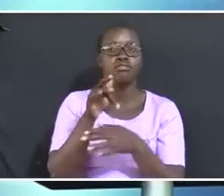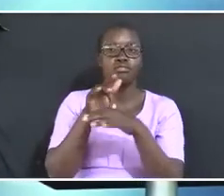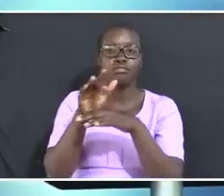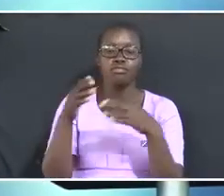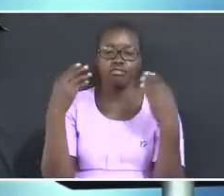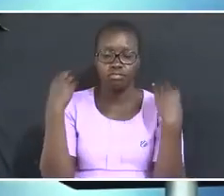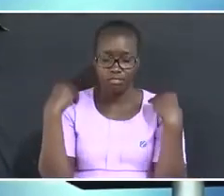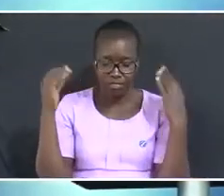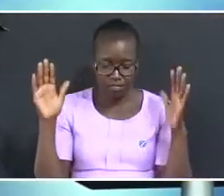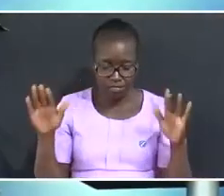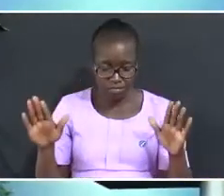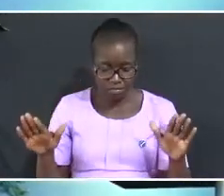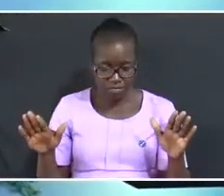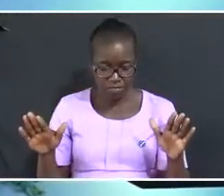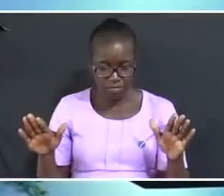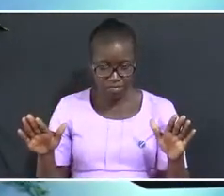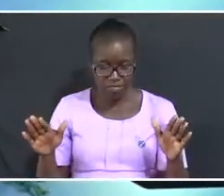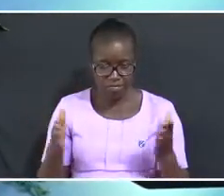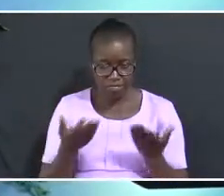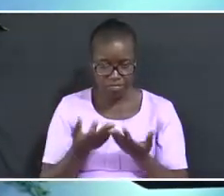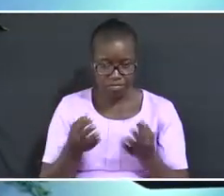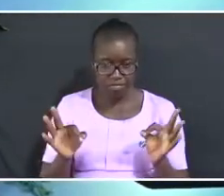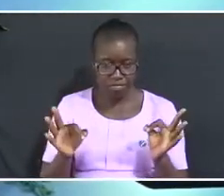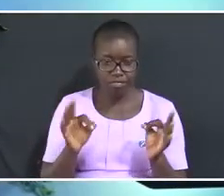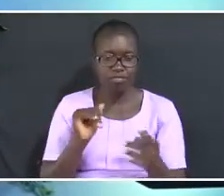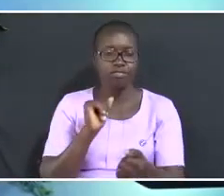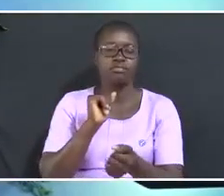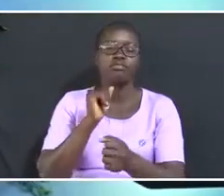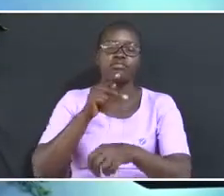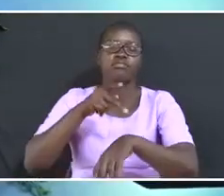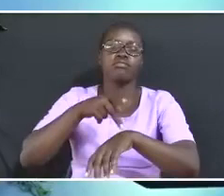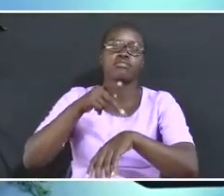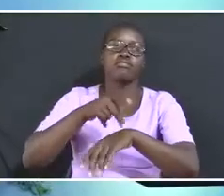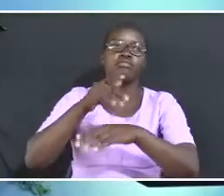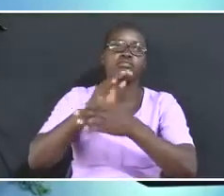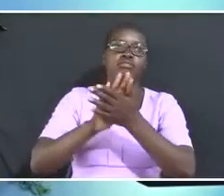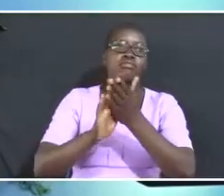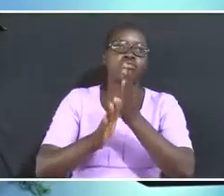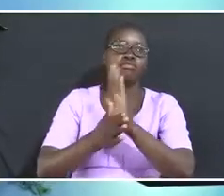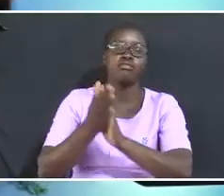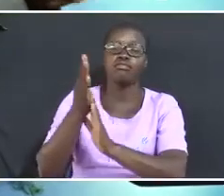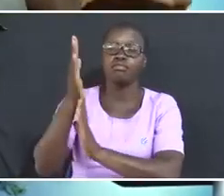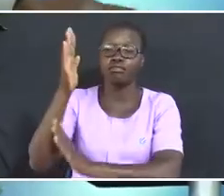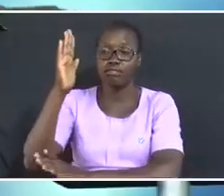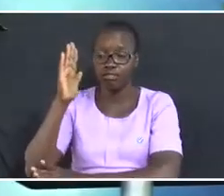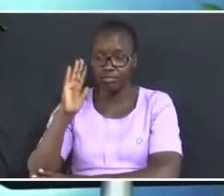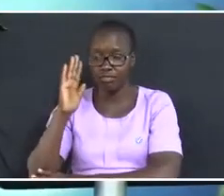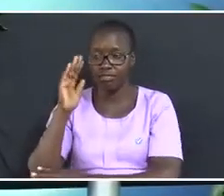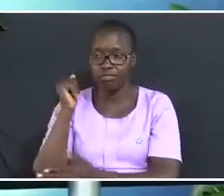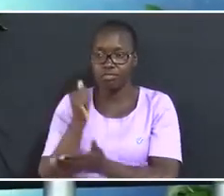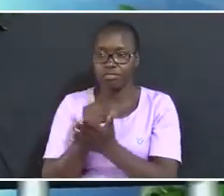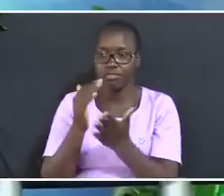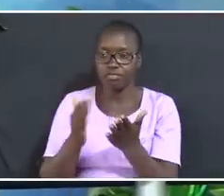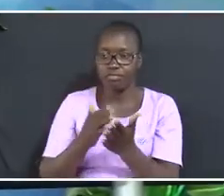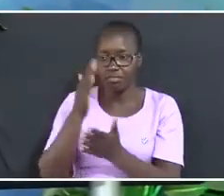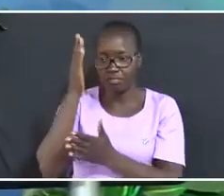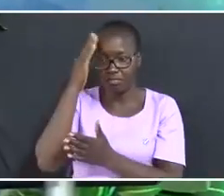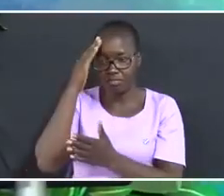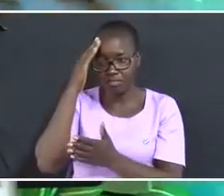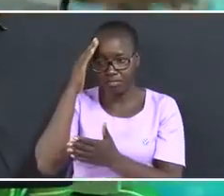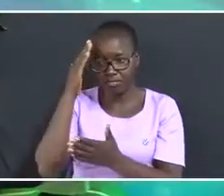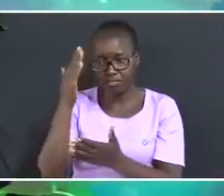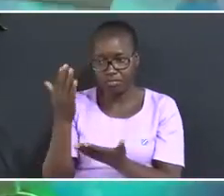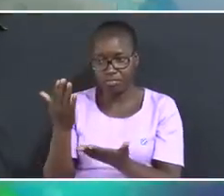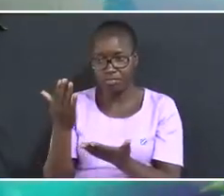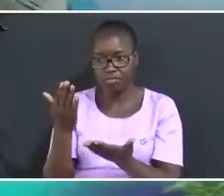angel and they released Peter without the security officers realizing it. He went through